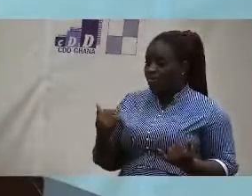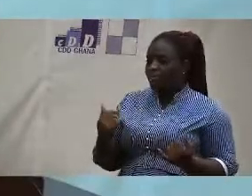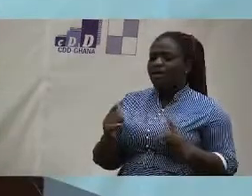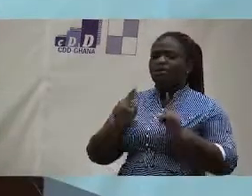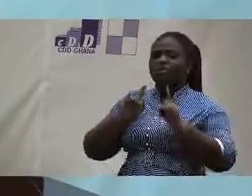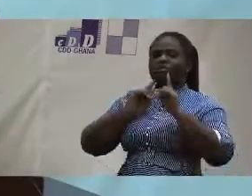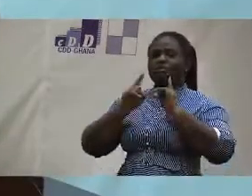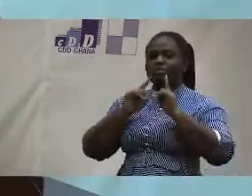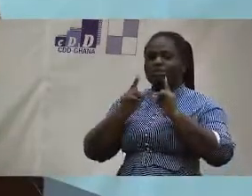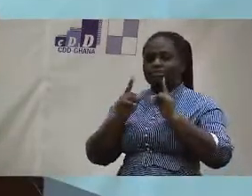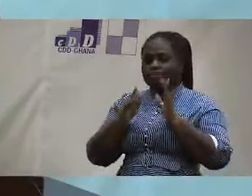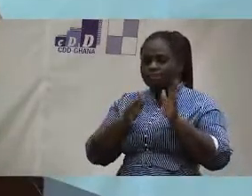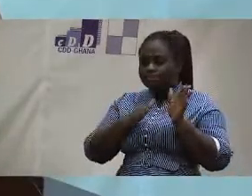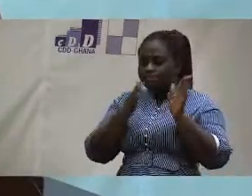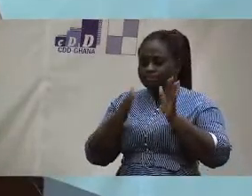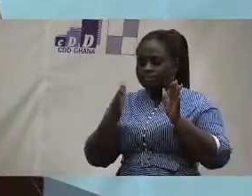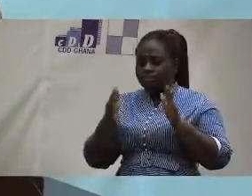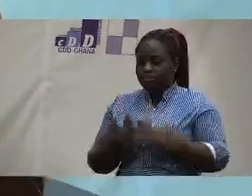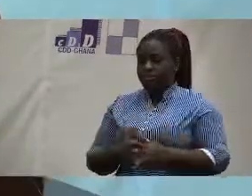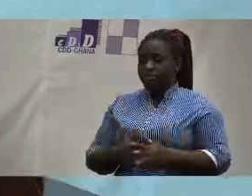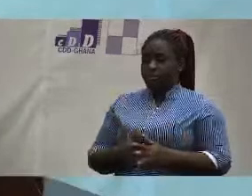to skip all those